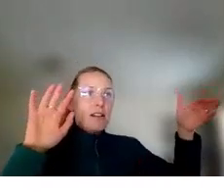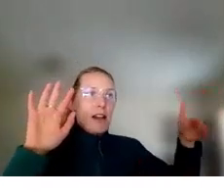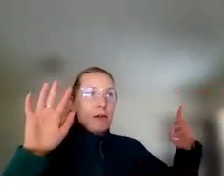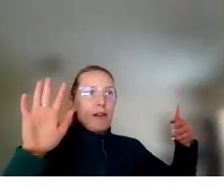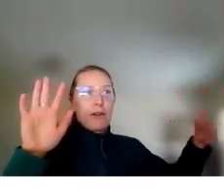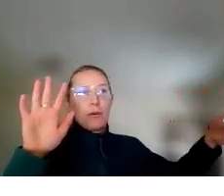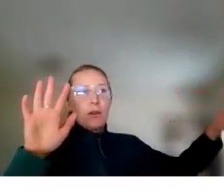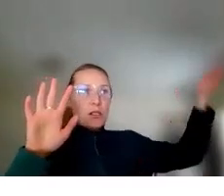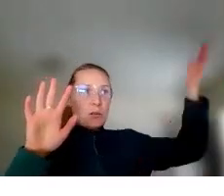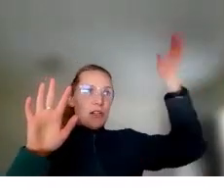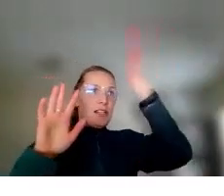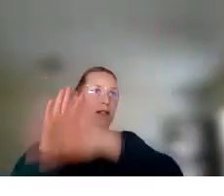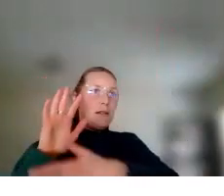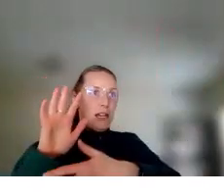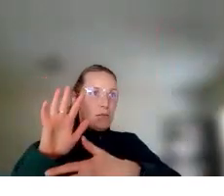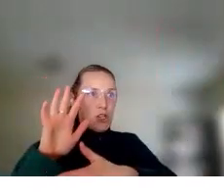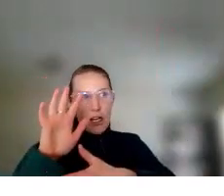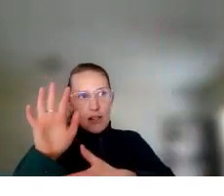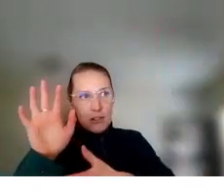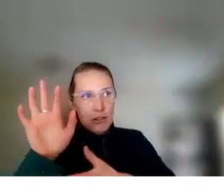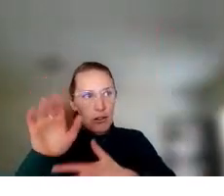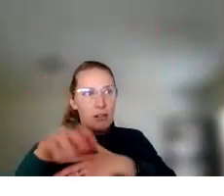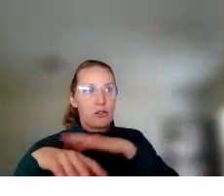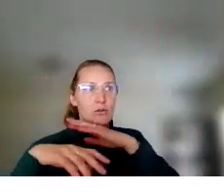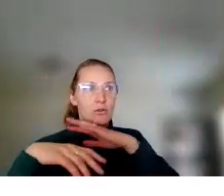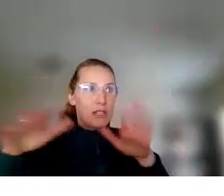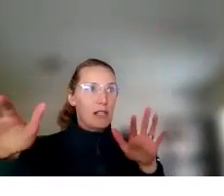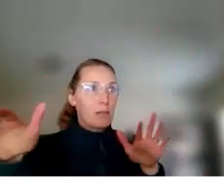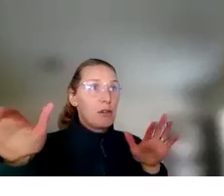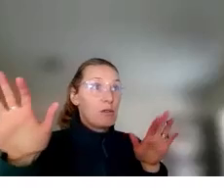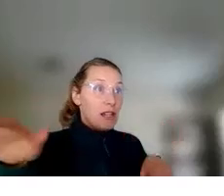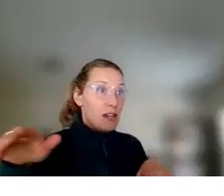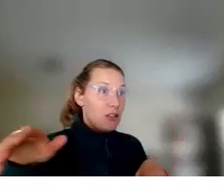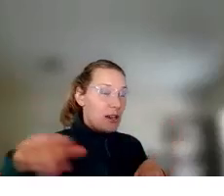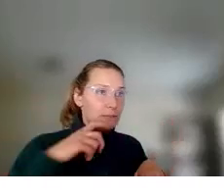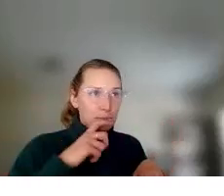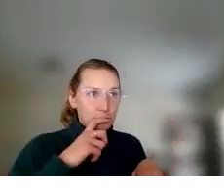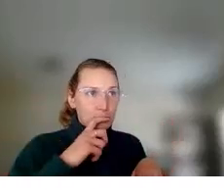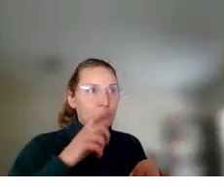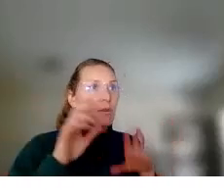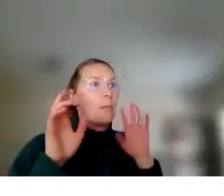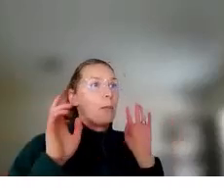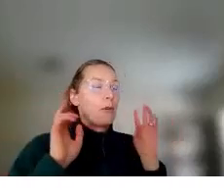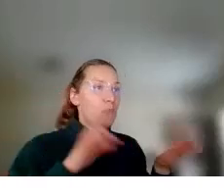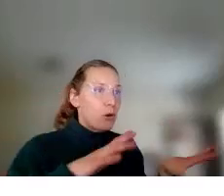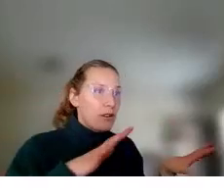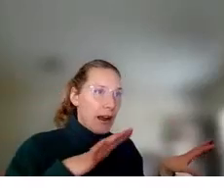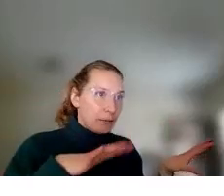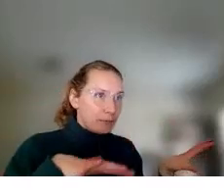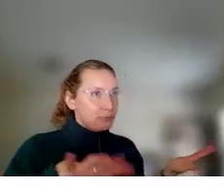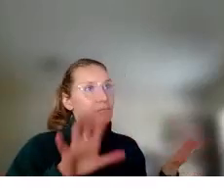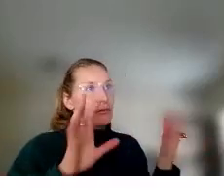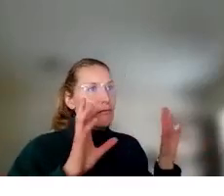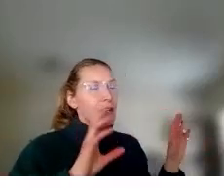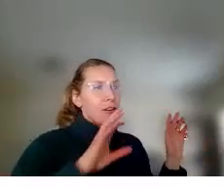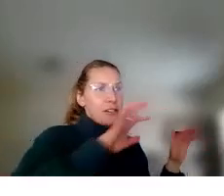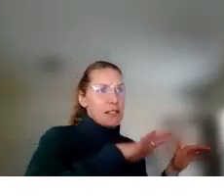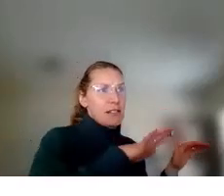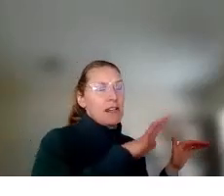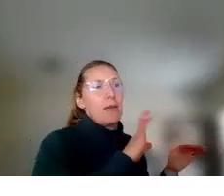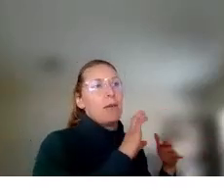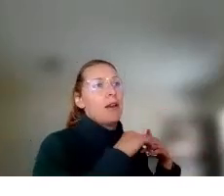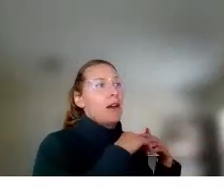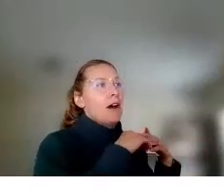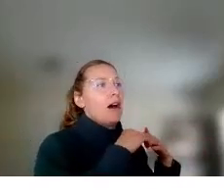the CLLI waiver will experience a name change to CwCHN. But before that, in